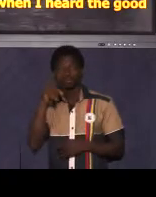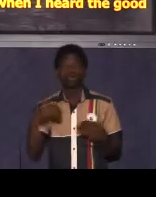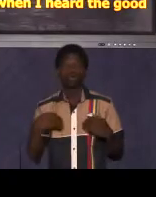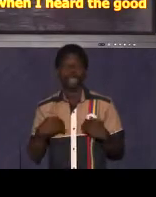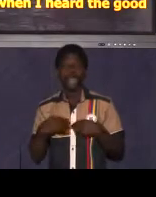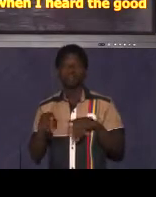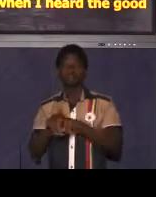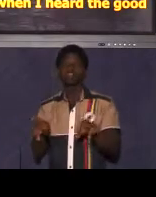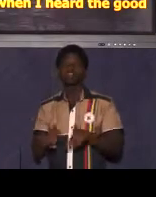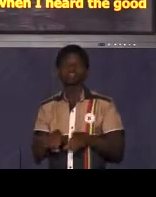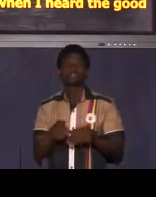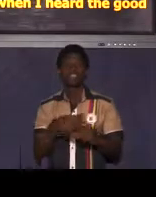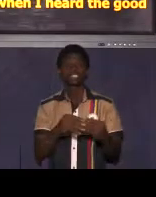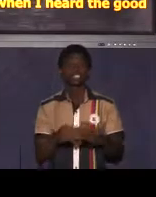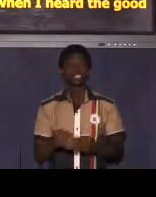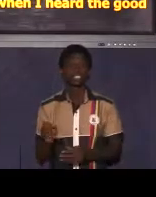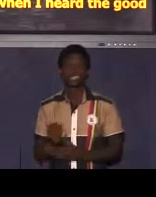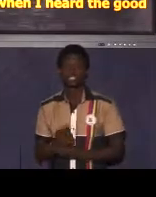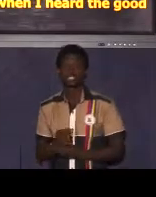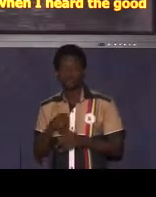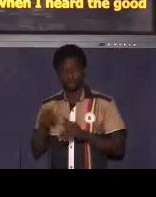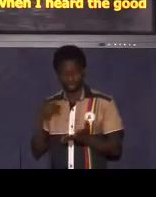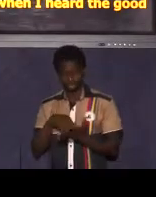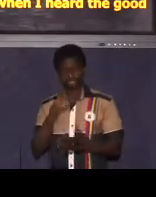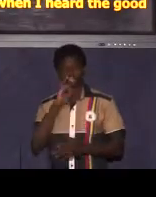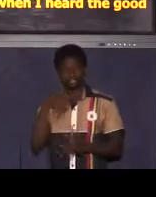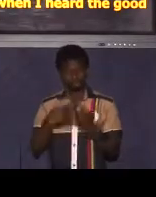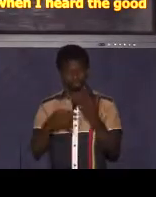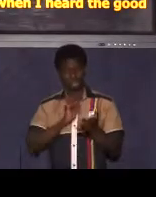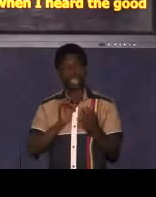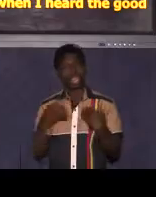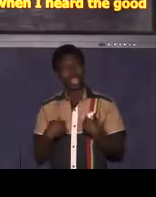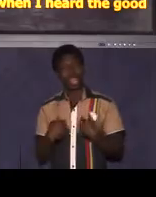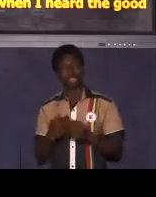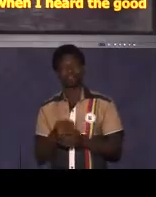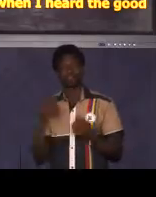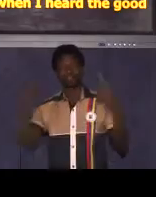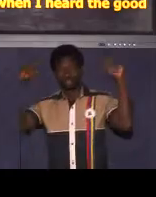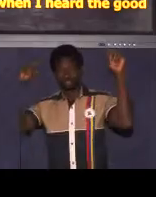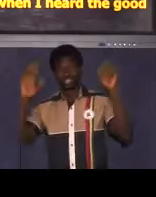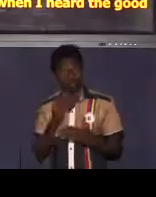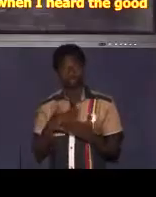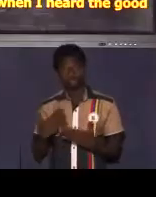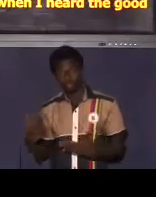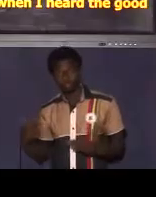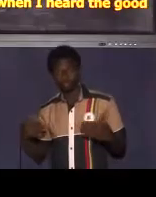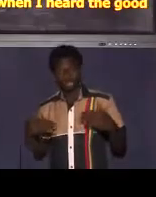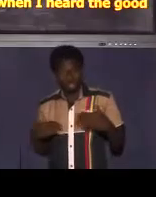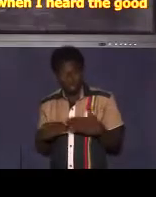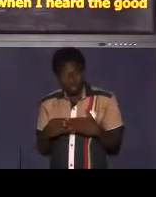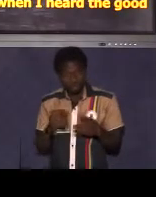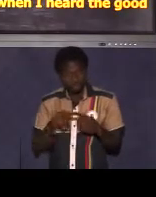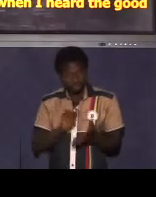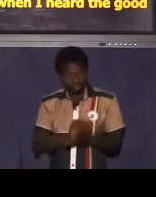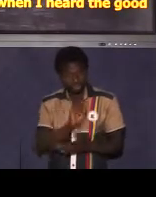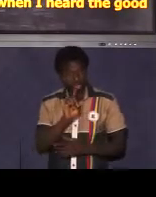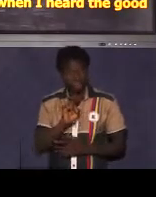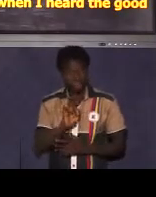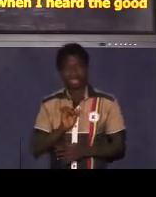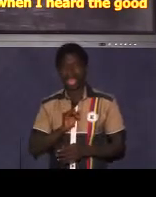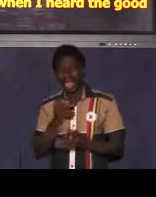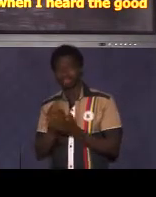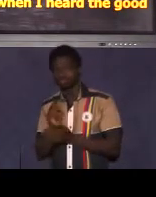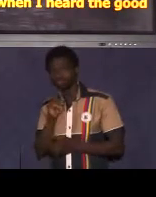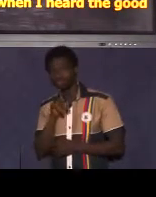have different sentences, but this is what I have. You have something close to